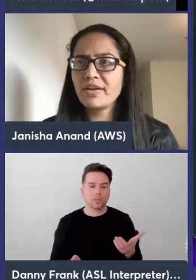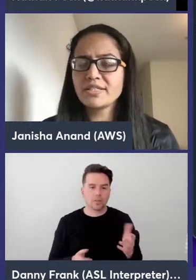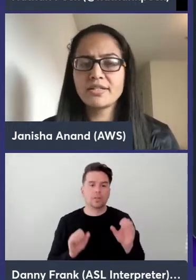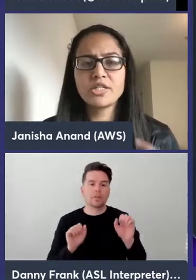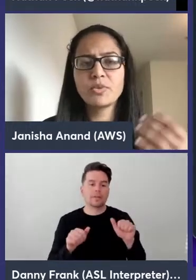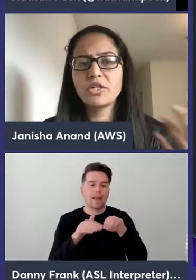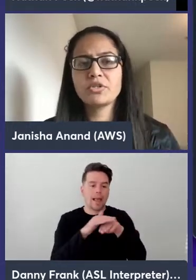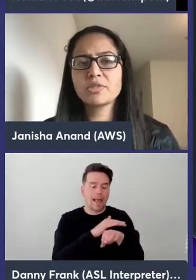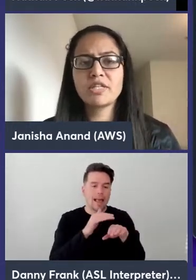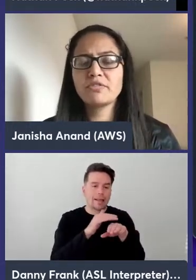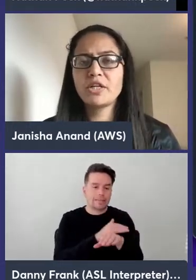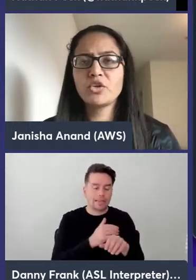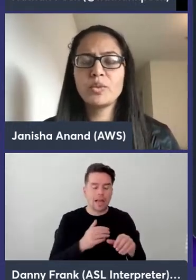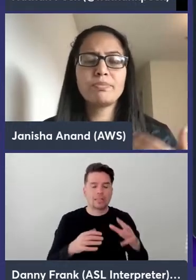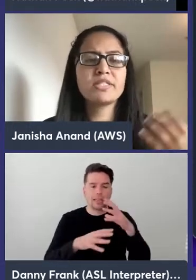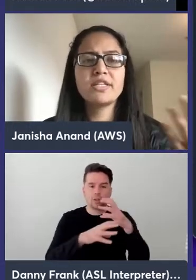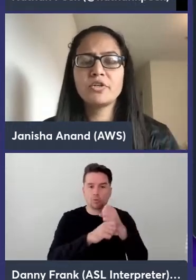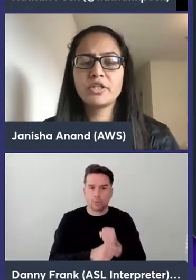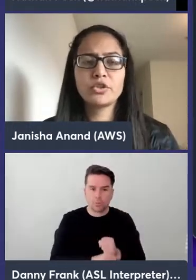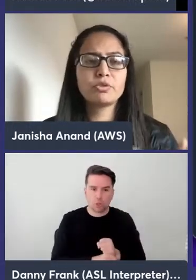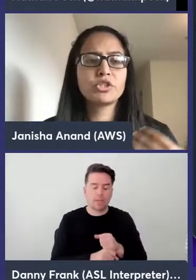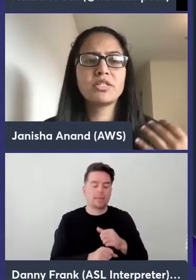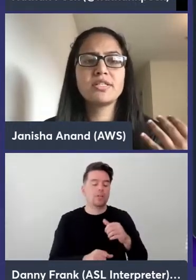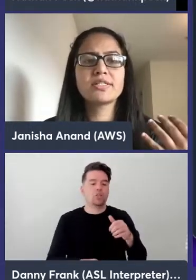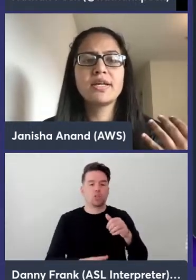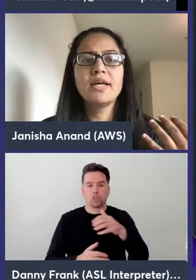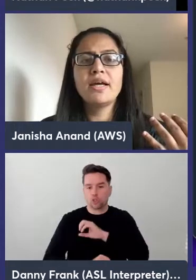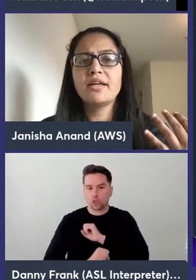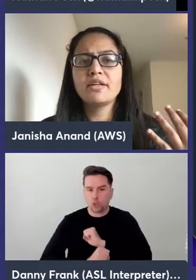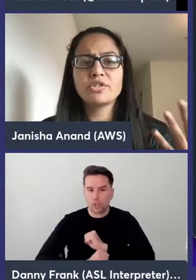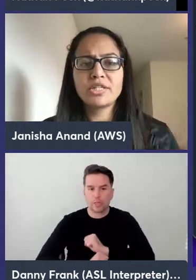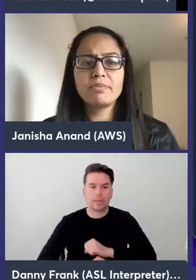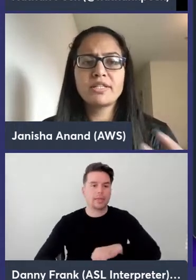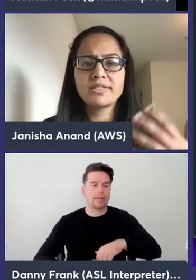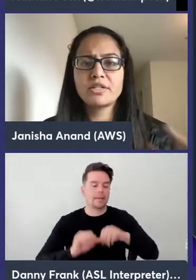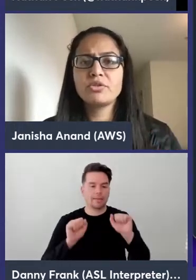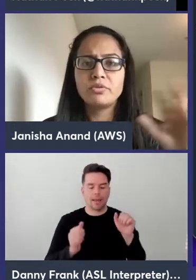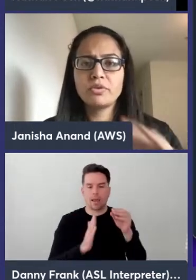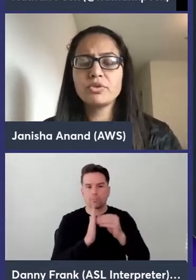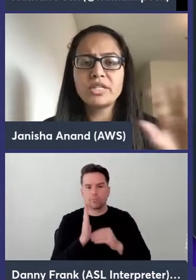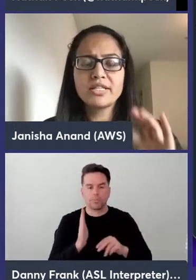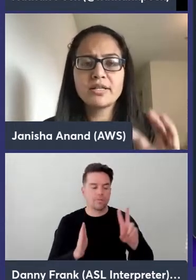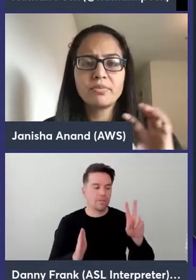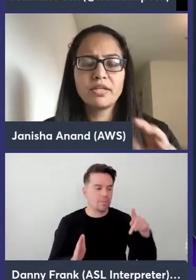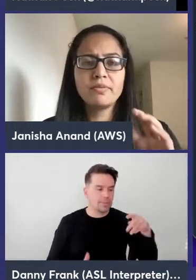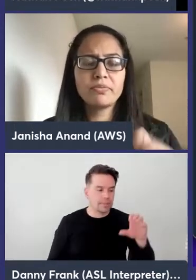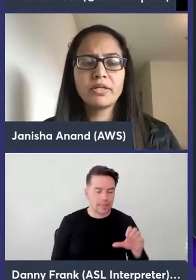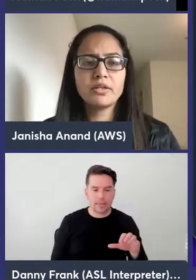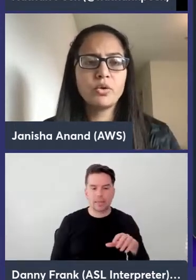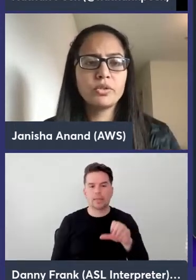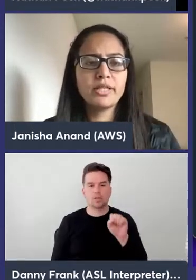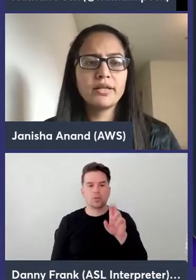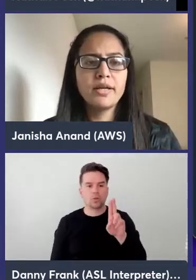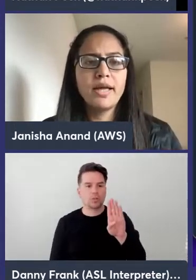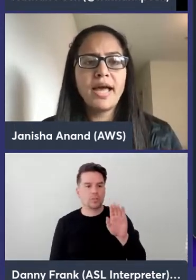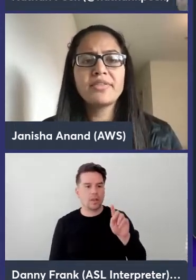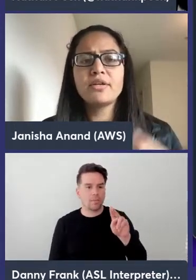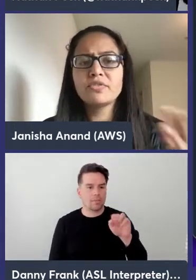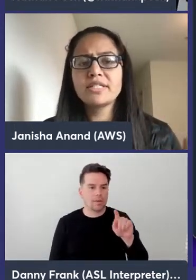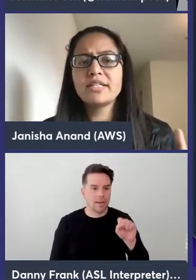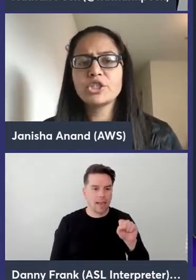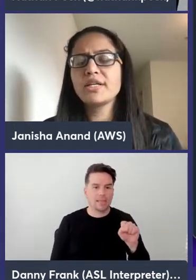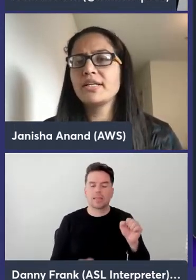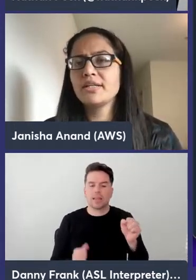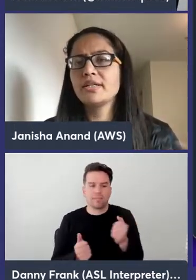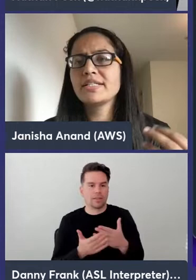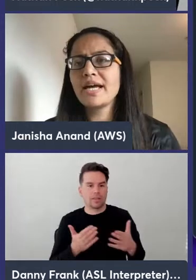security advanced settings where you can specify your VPC, your encryption keys, and your subnets that you know to tighten up the hold here. And then